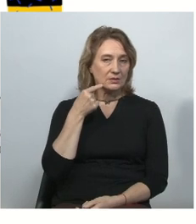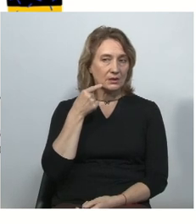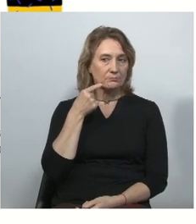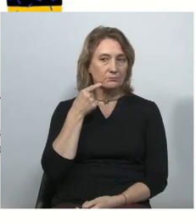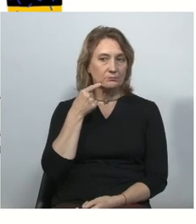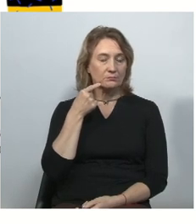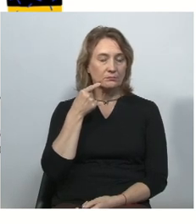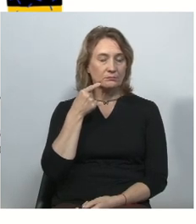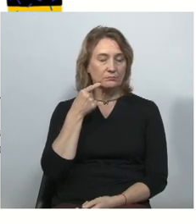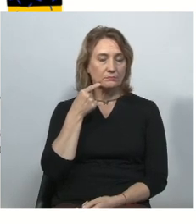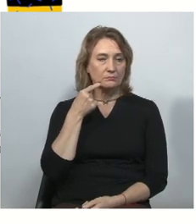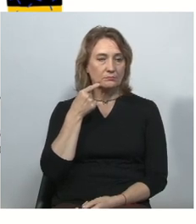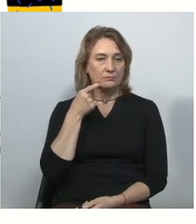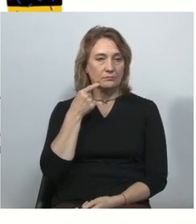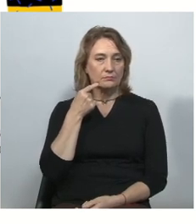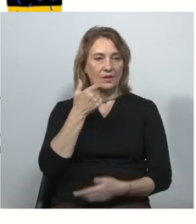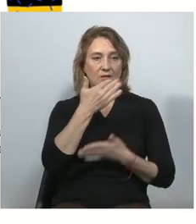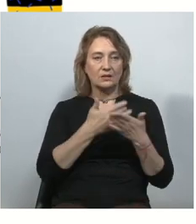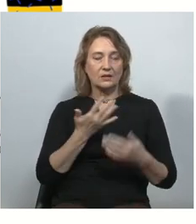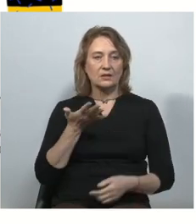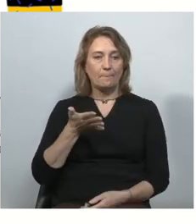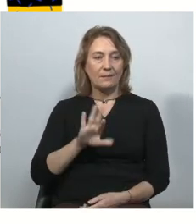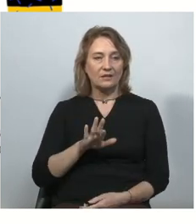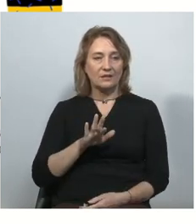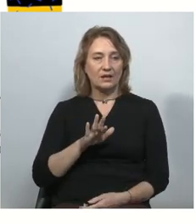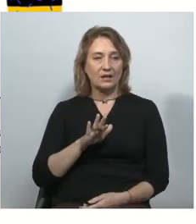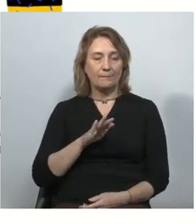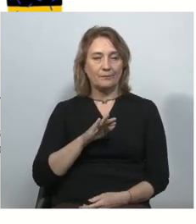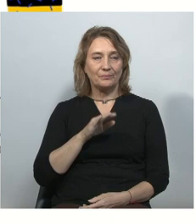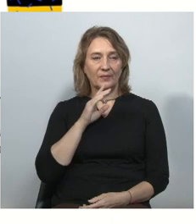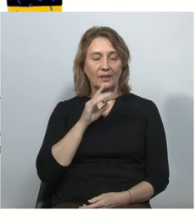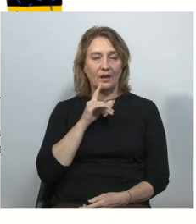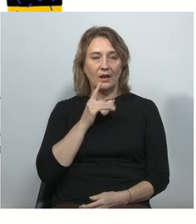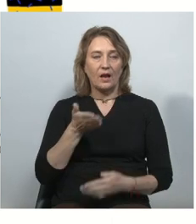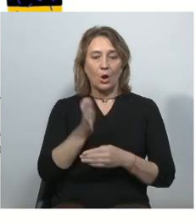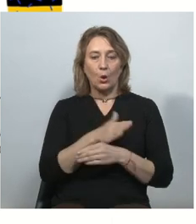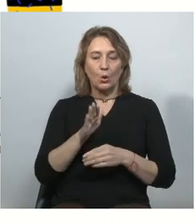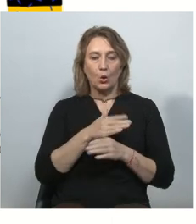Russian. It consists of five chapters.